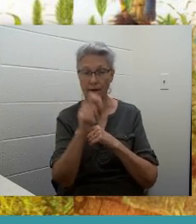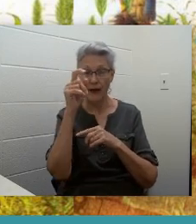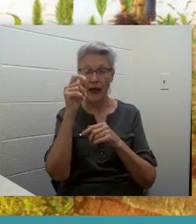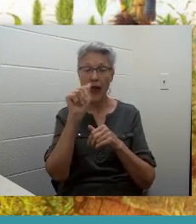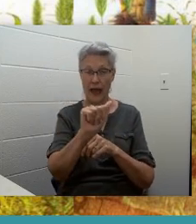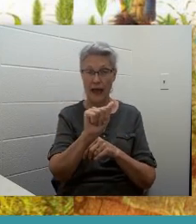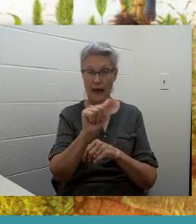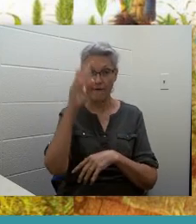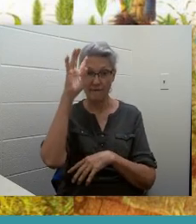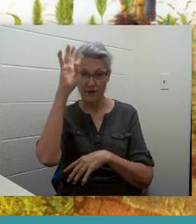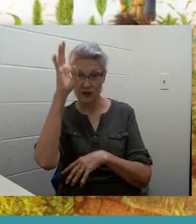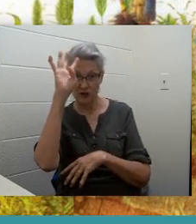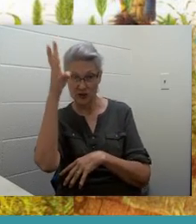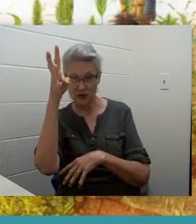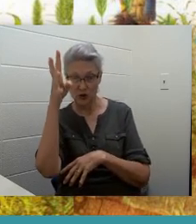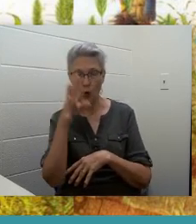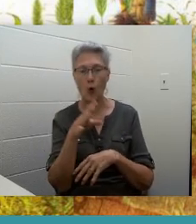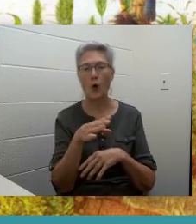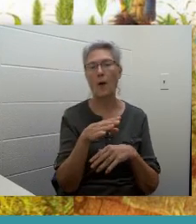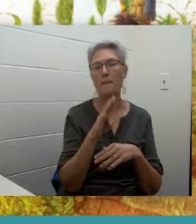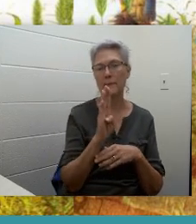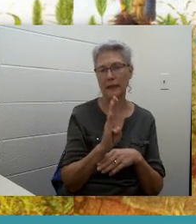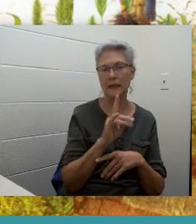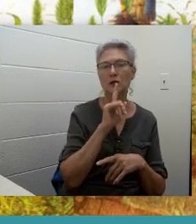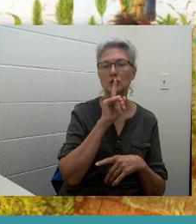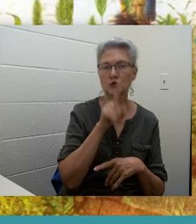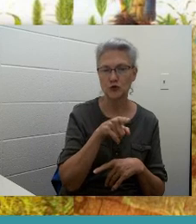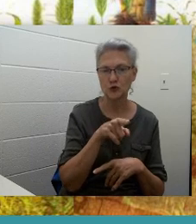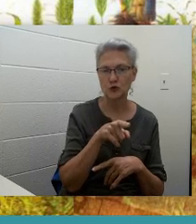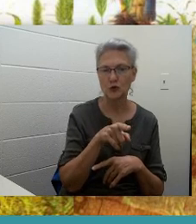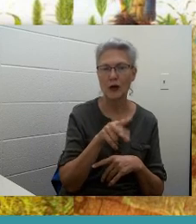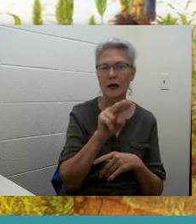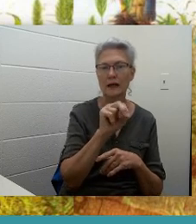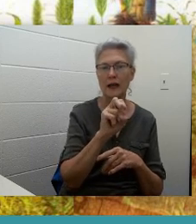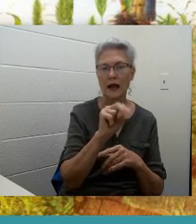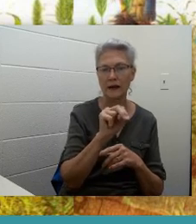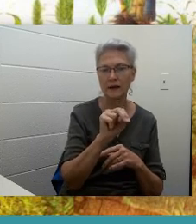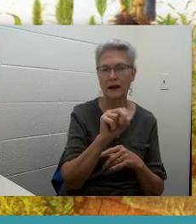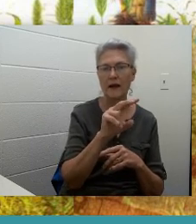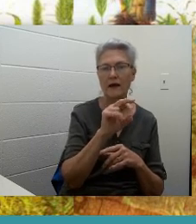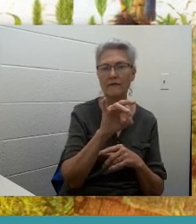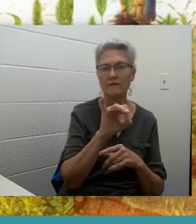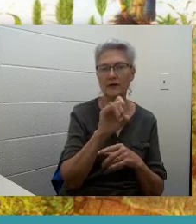it's A, fiction text, or B, nonfiction?